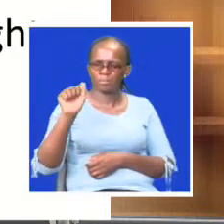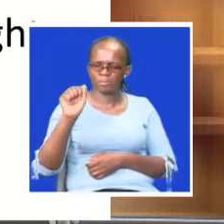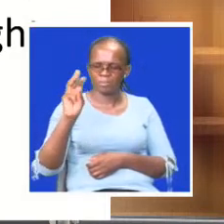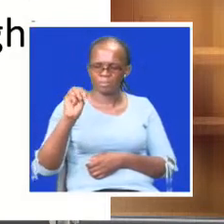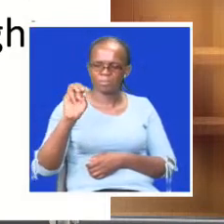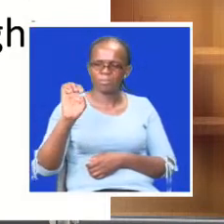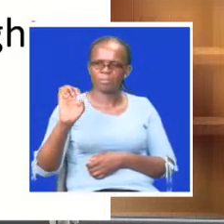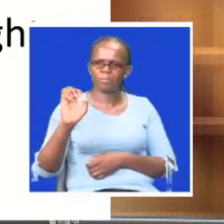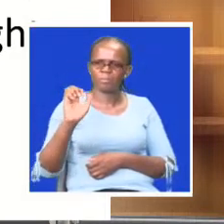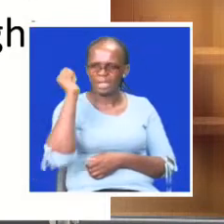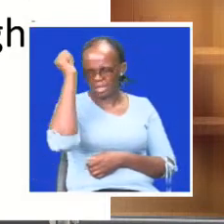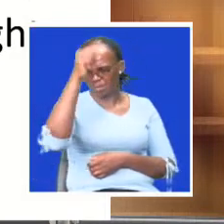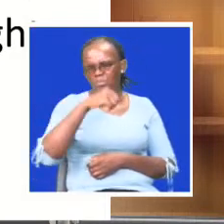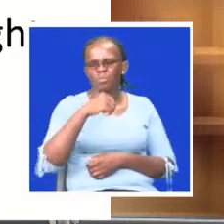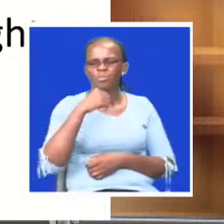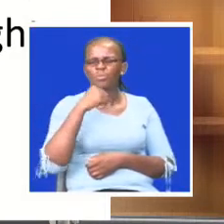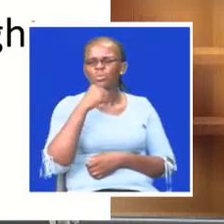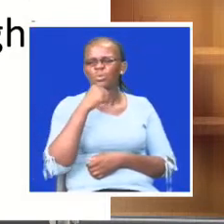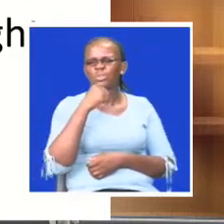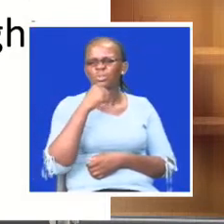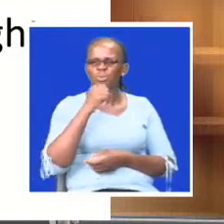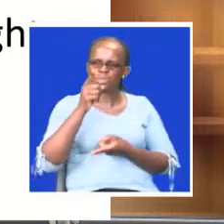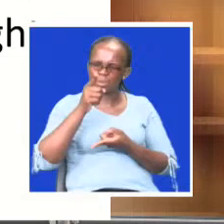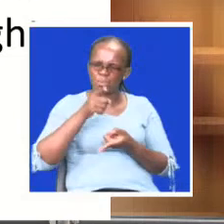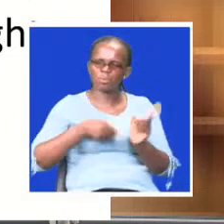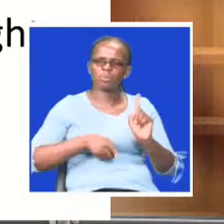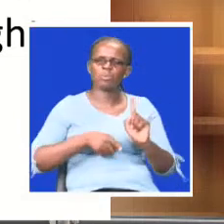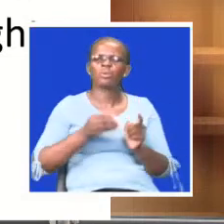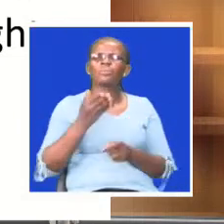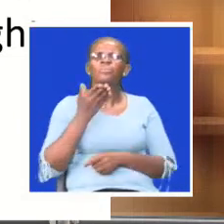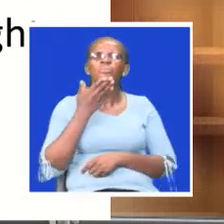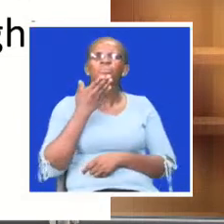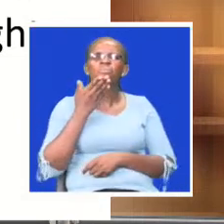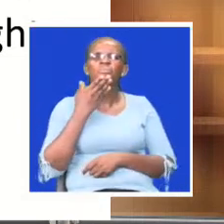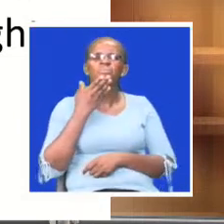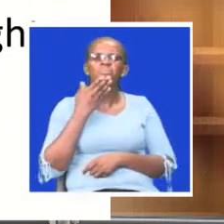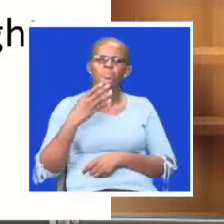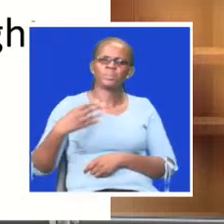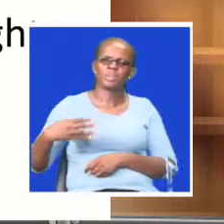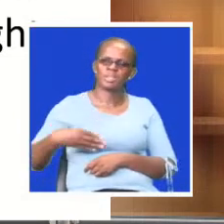Adam and Eve away from the Garden of Eden?